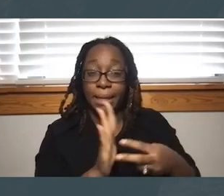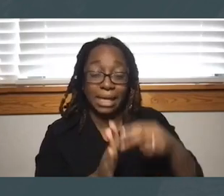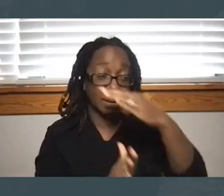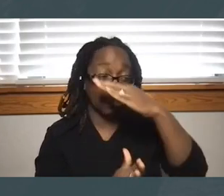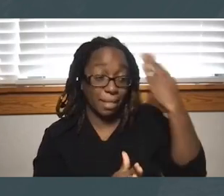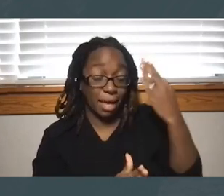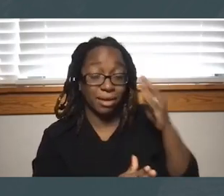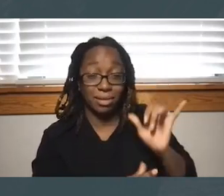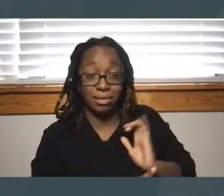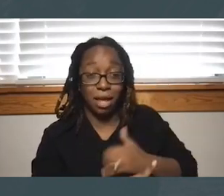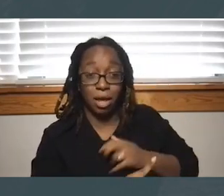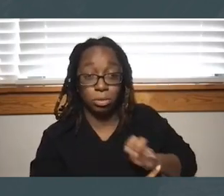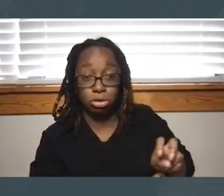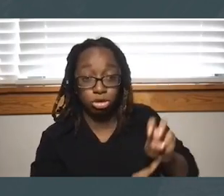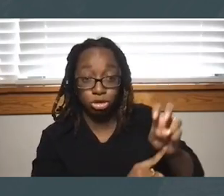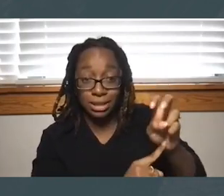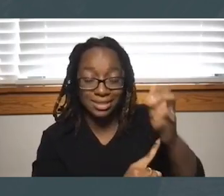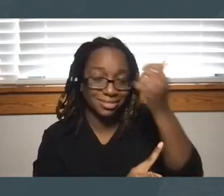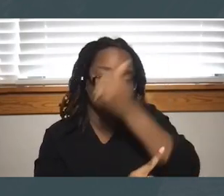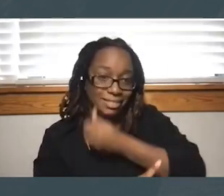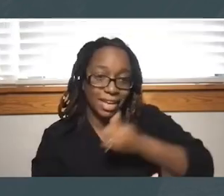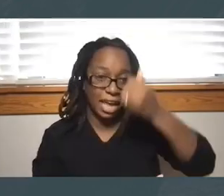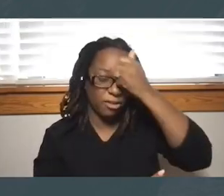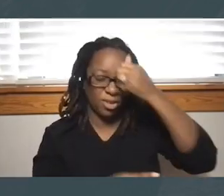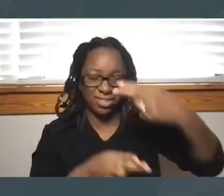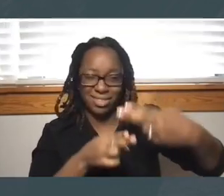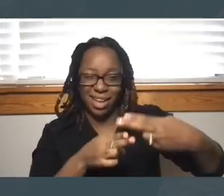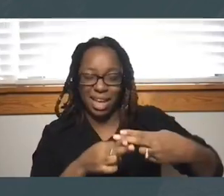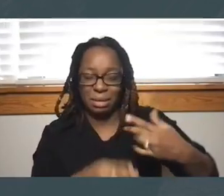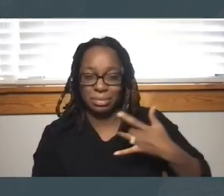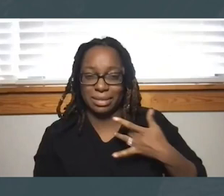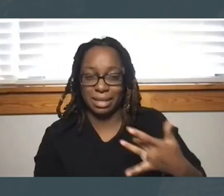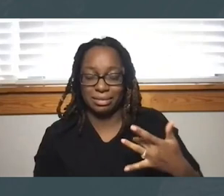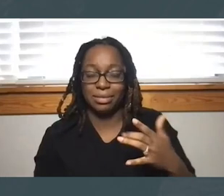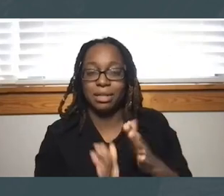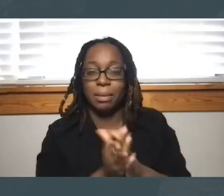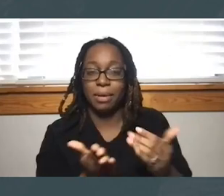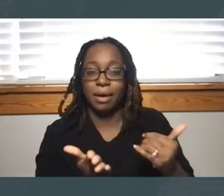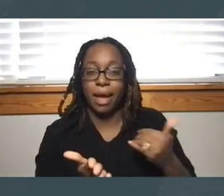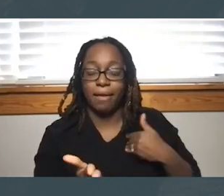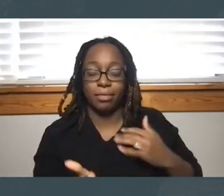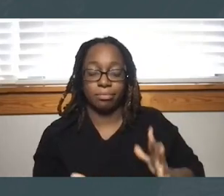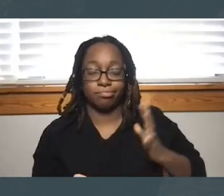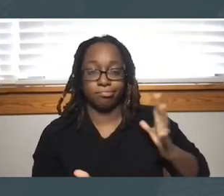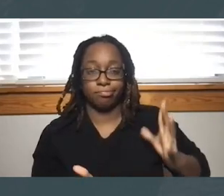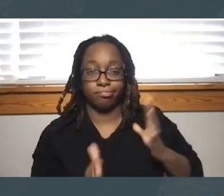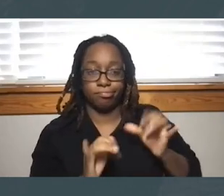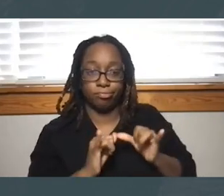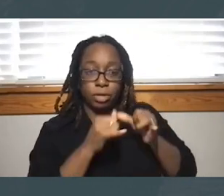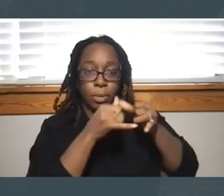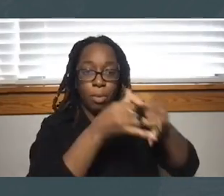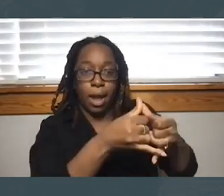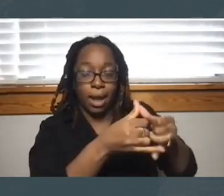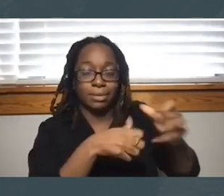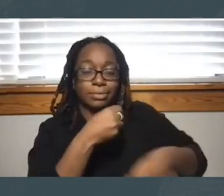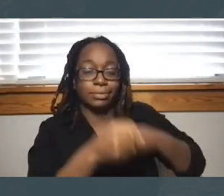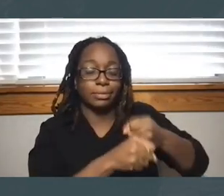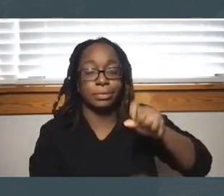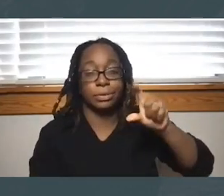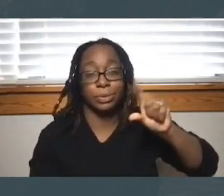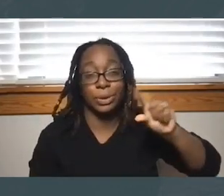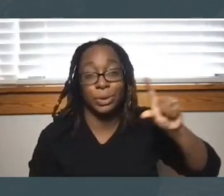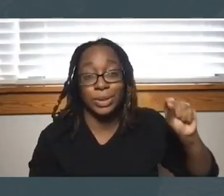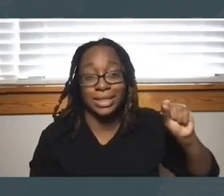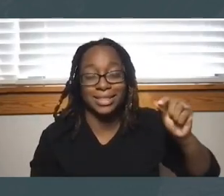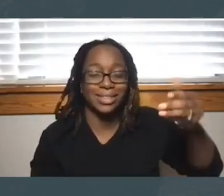Journey, Africana the Name. The book received the Fetkan Maurice Condé Literary Prize in 2020. Welcome,